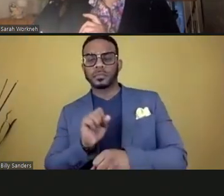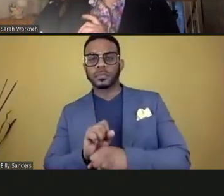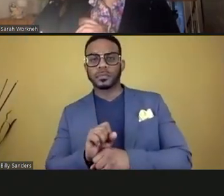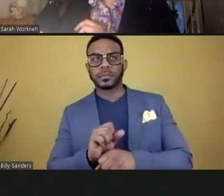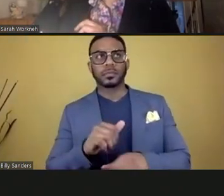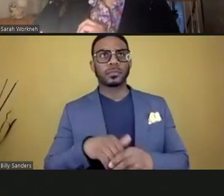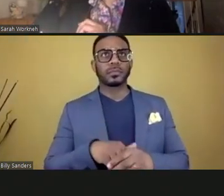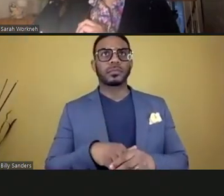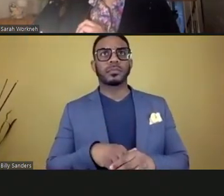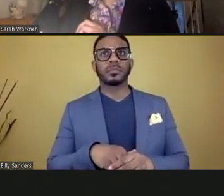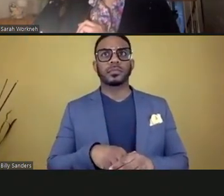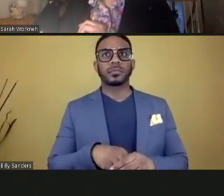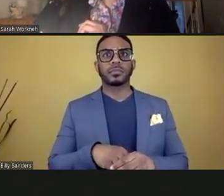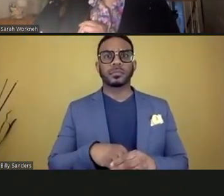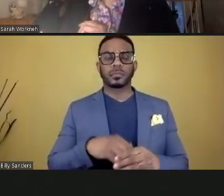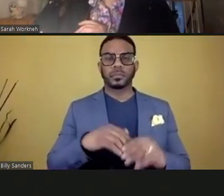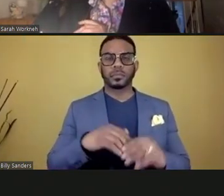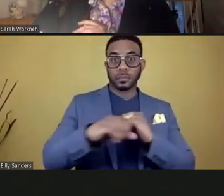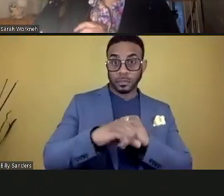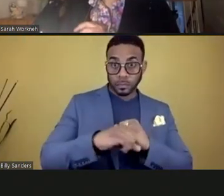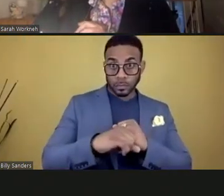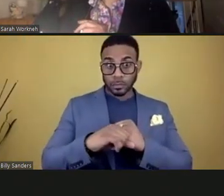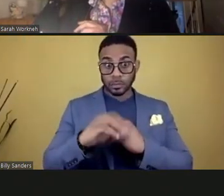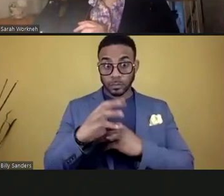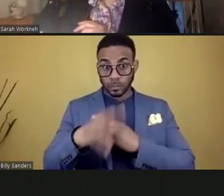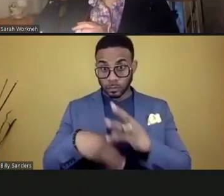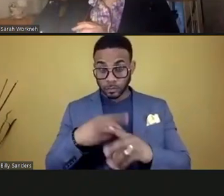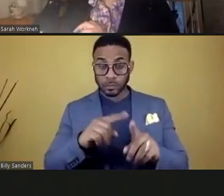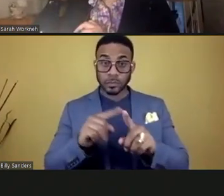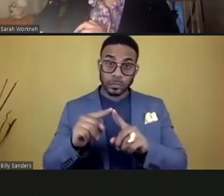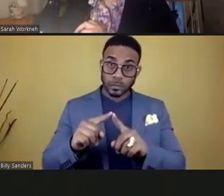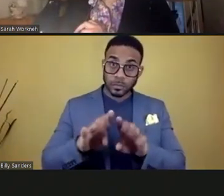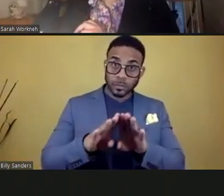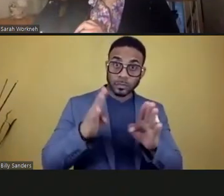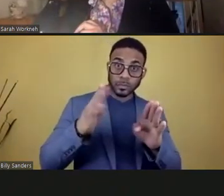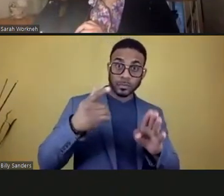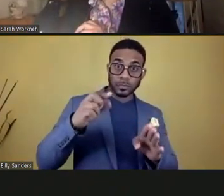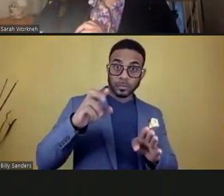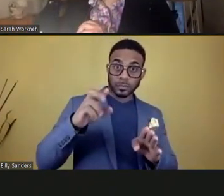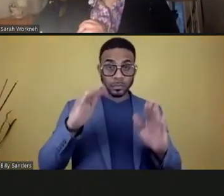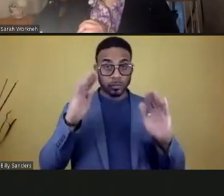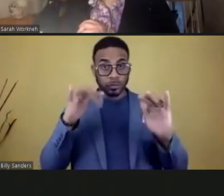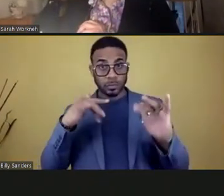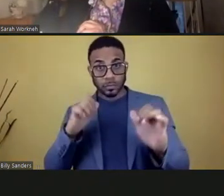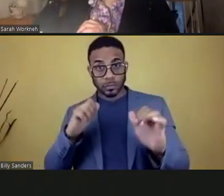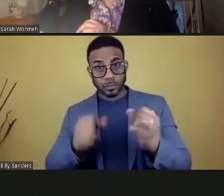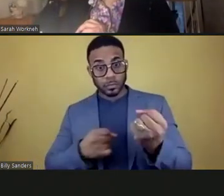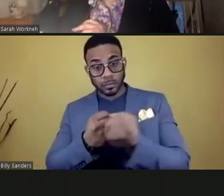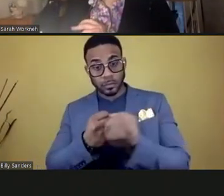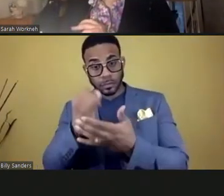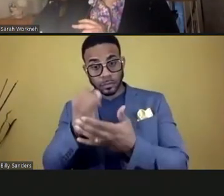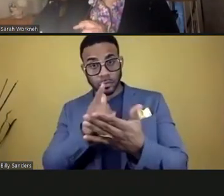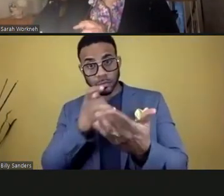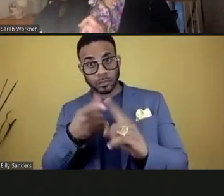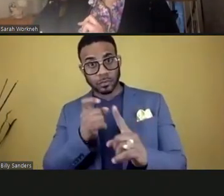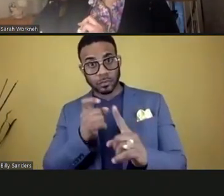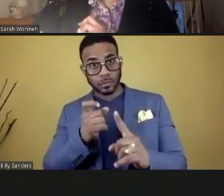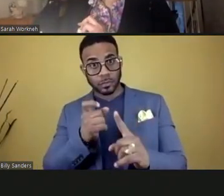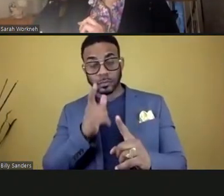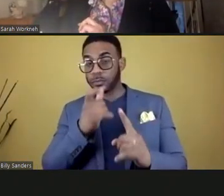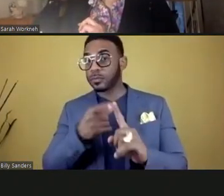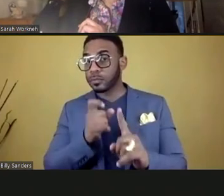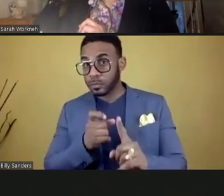in the commercial world and open a gallery in hopes that I could support artists